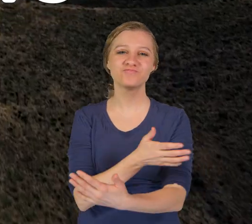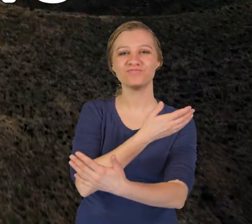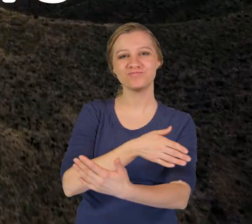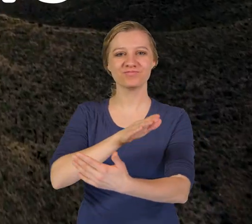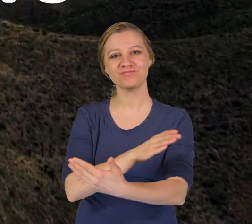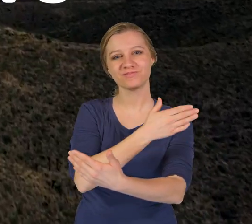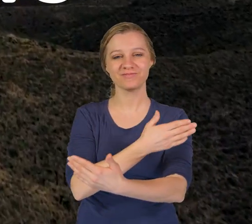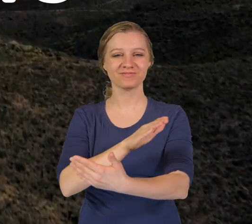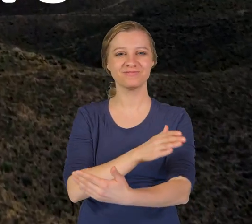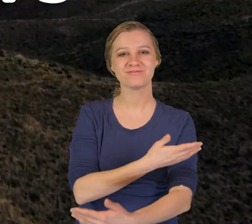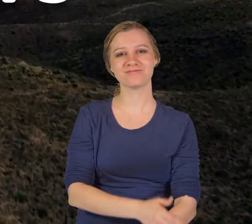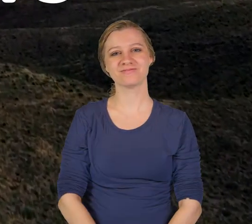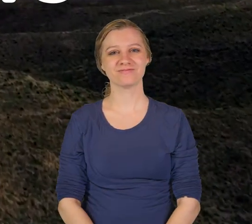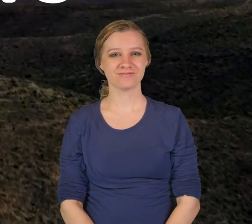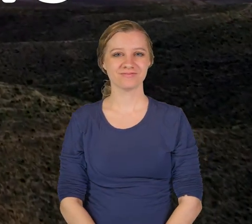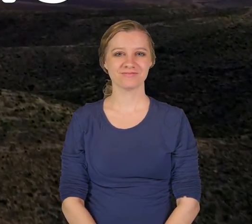Texas.